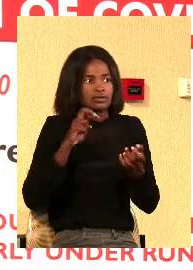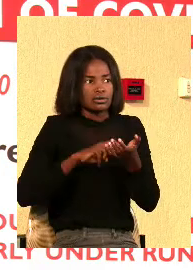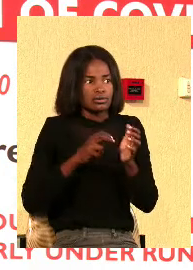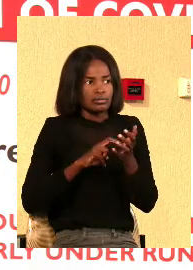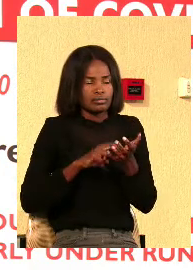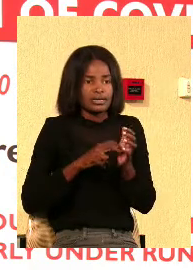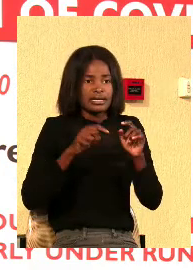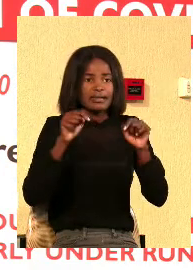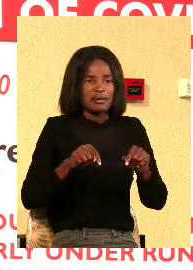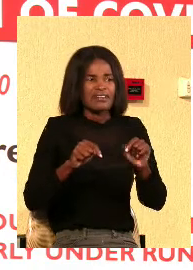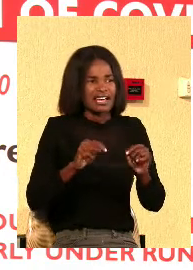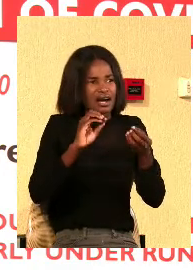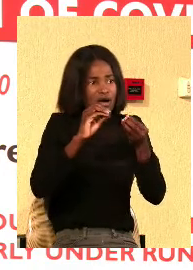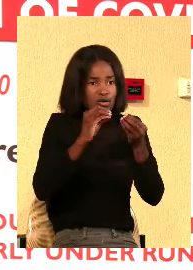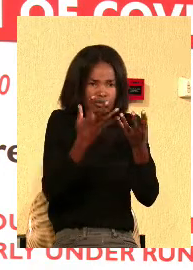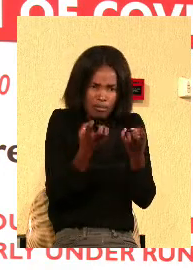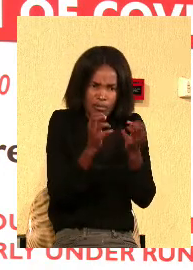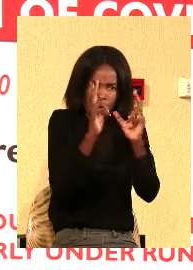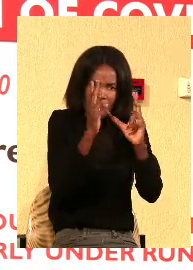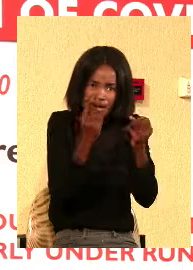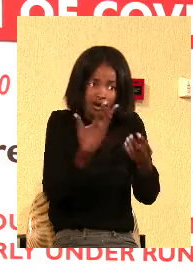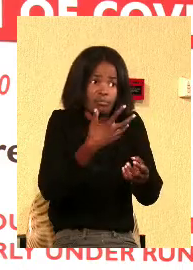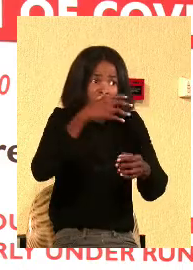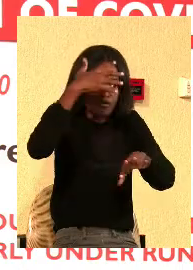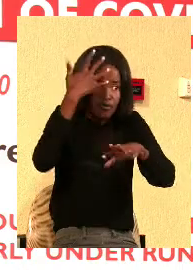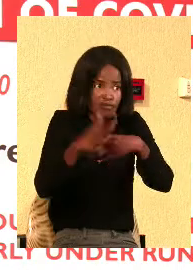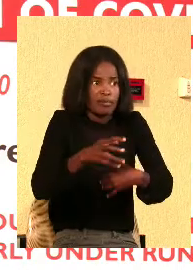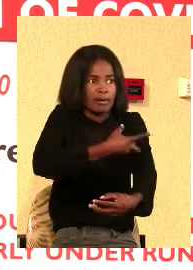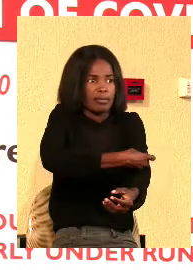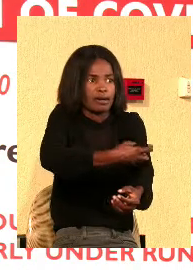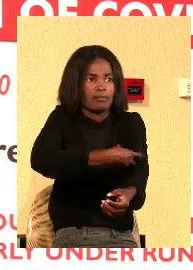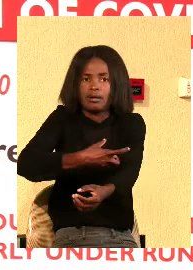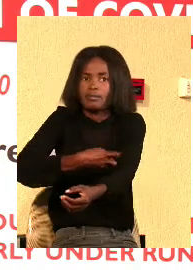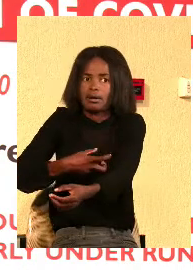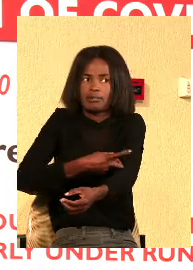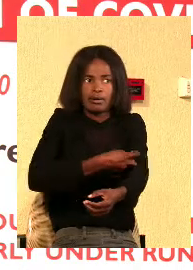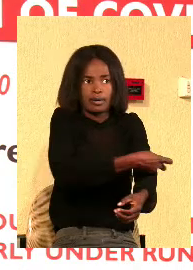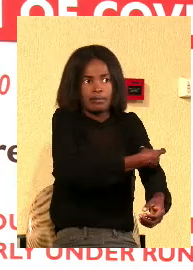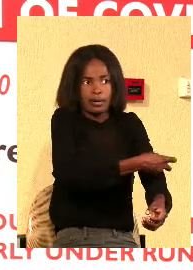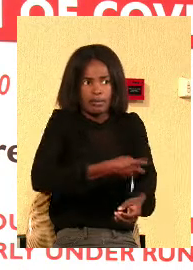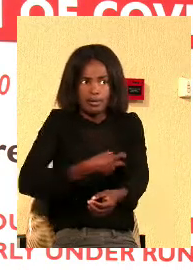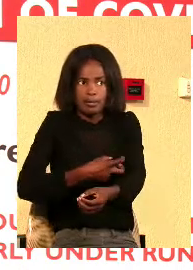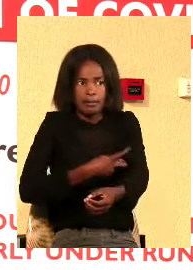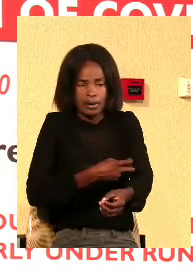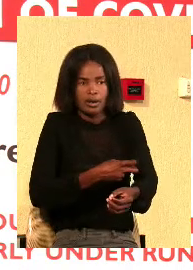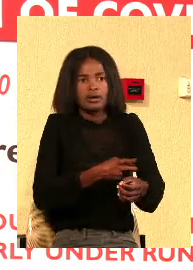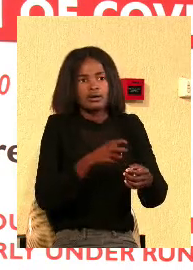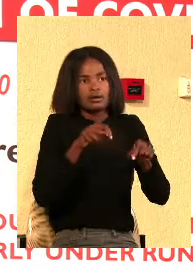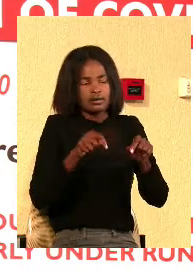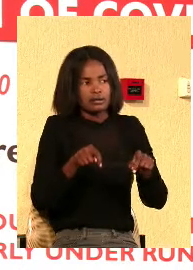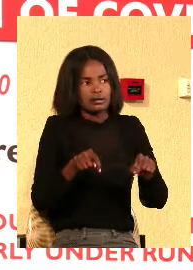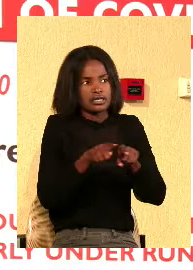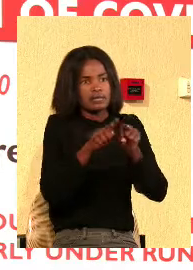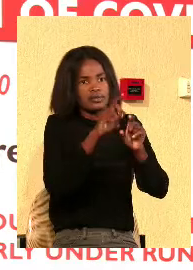epidemiological criteria of data that will help us make informed decisions. So it's an ongoing